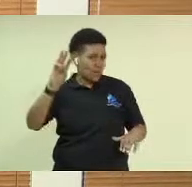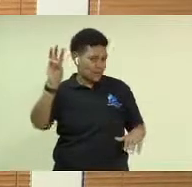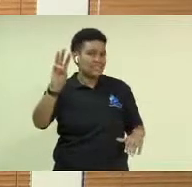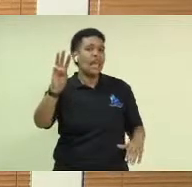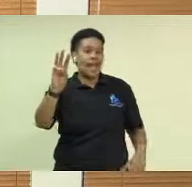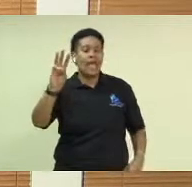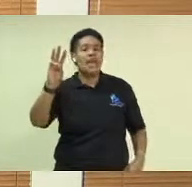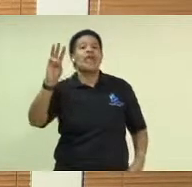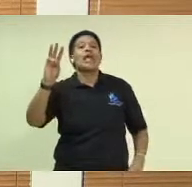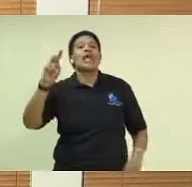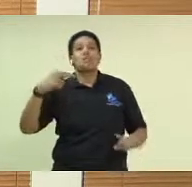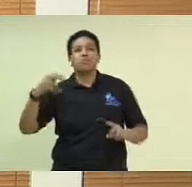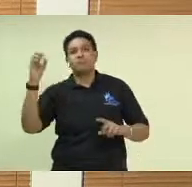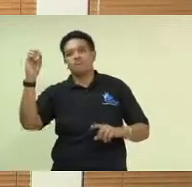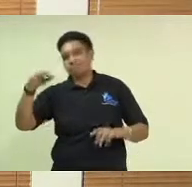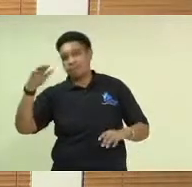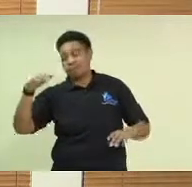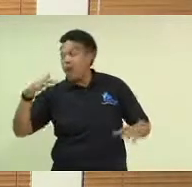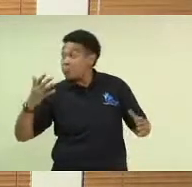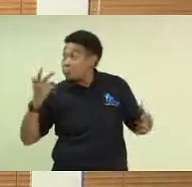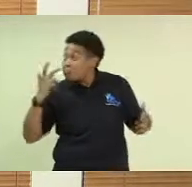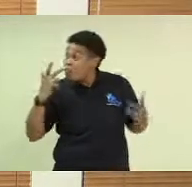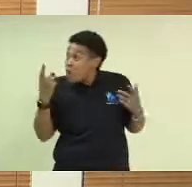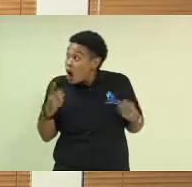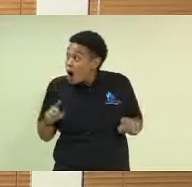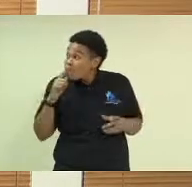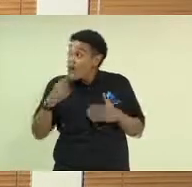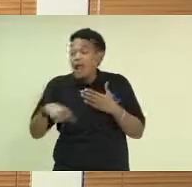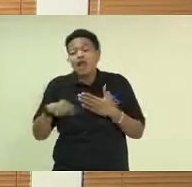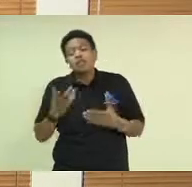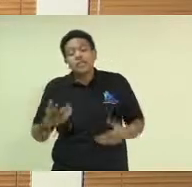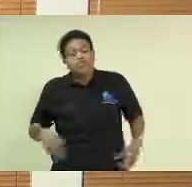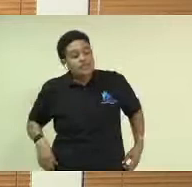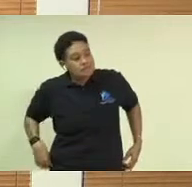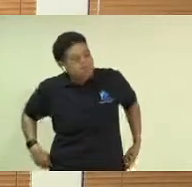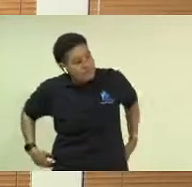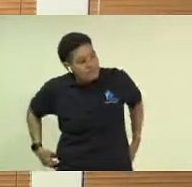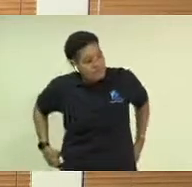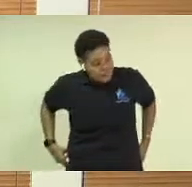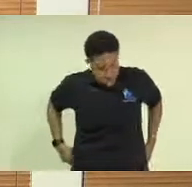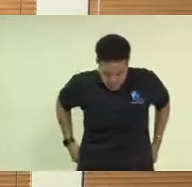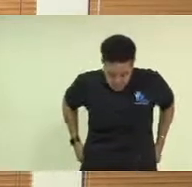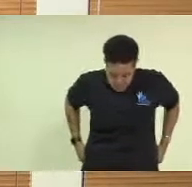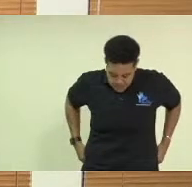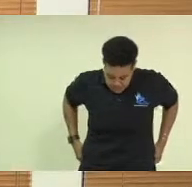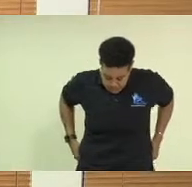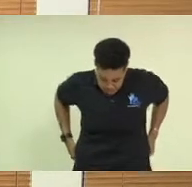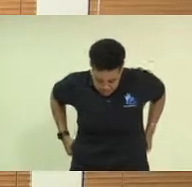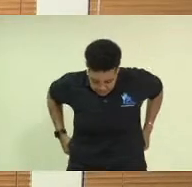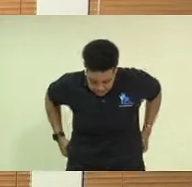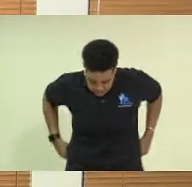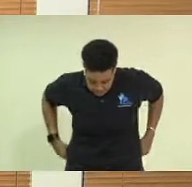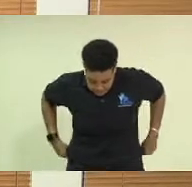was. So let's see what happens for next week. On the issue of private doctors,